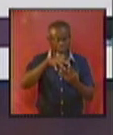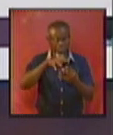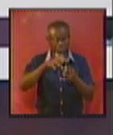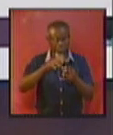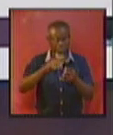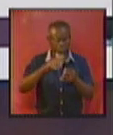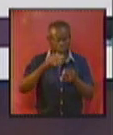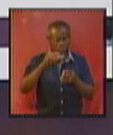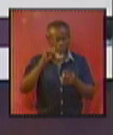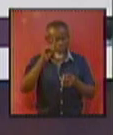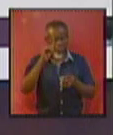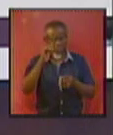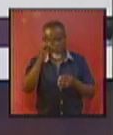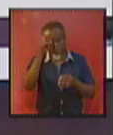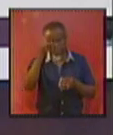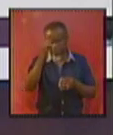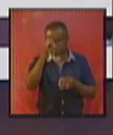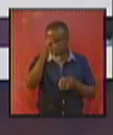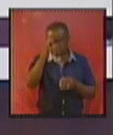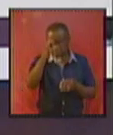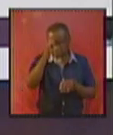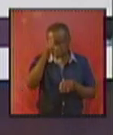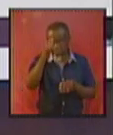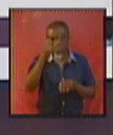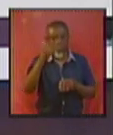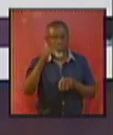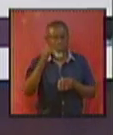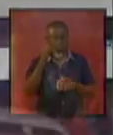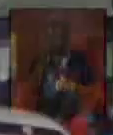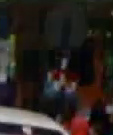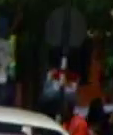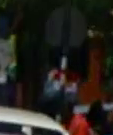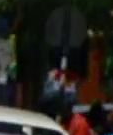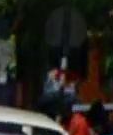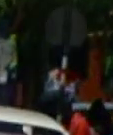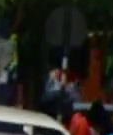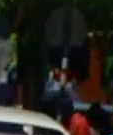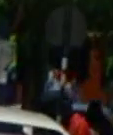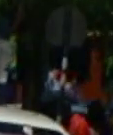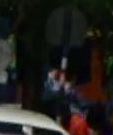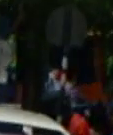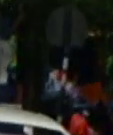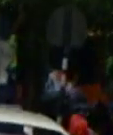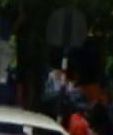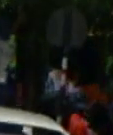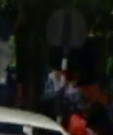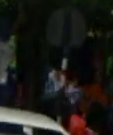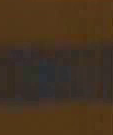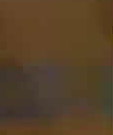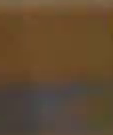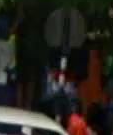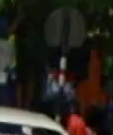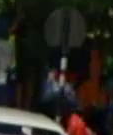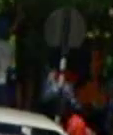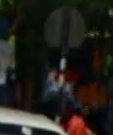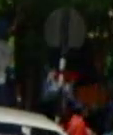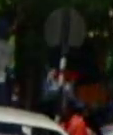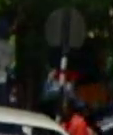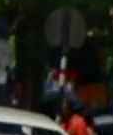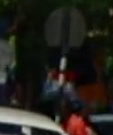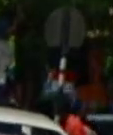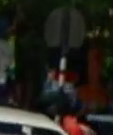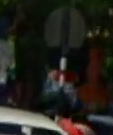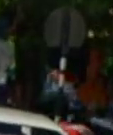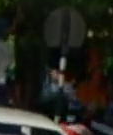few Indo-Trinidadian, but mainly mixed and Afro. While Trinidad and Tobago has more cases of MIS-C than